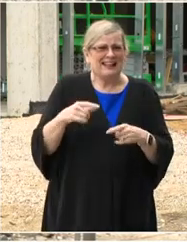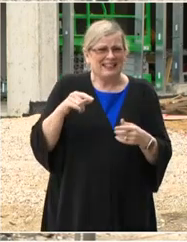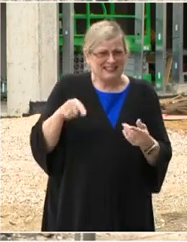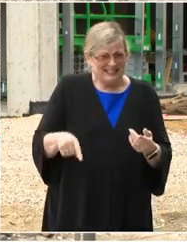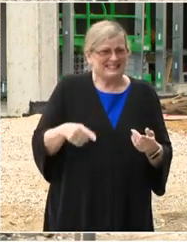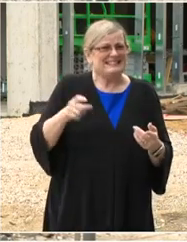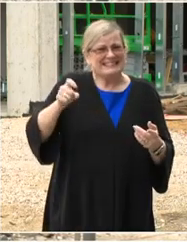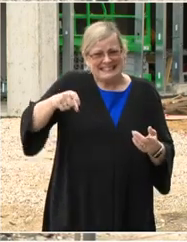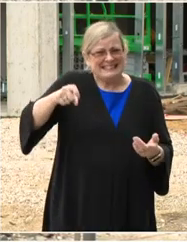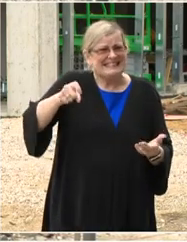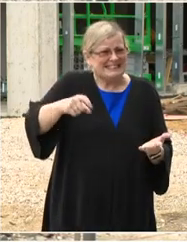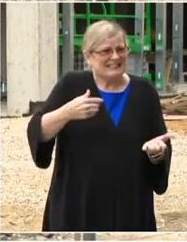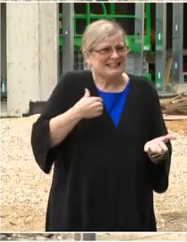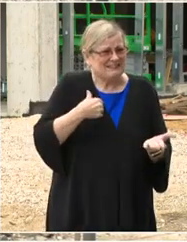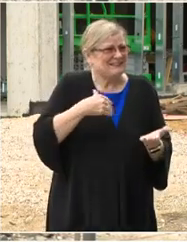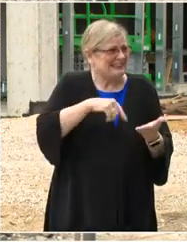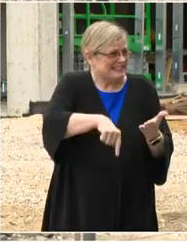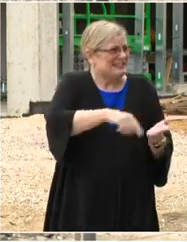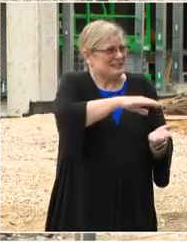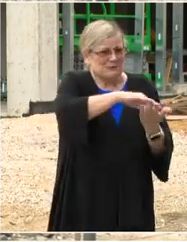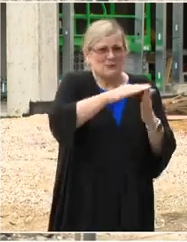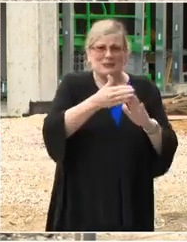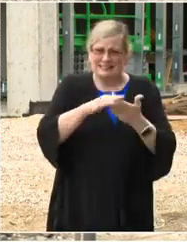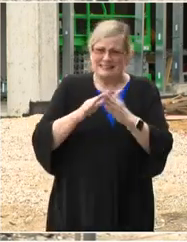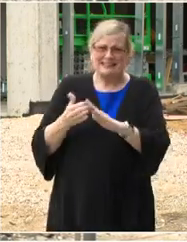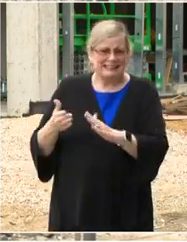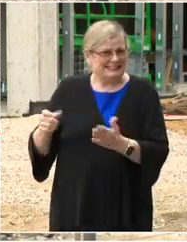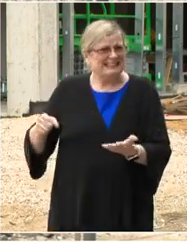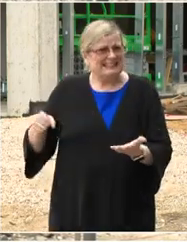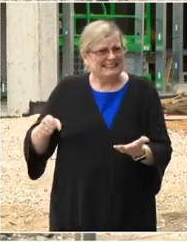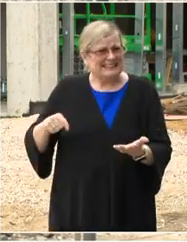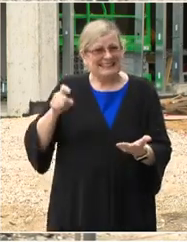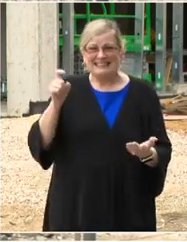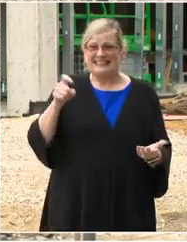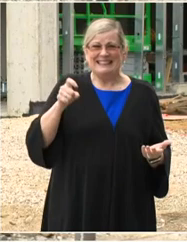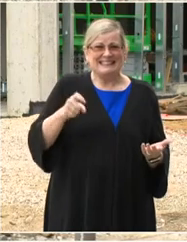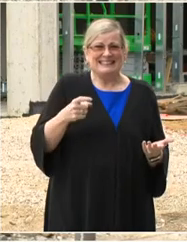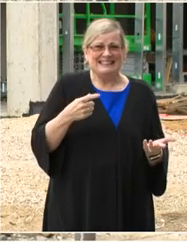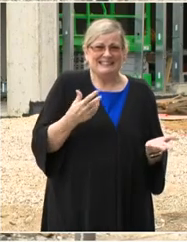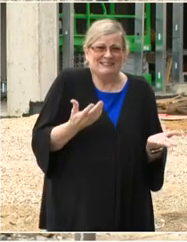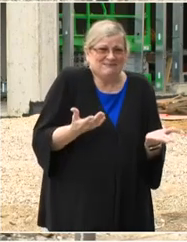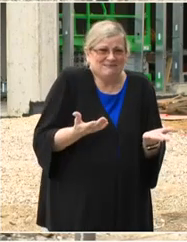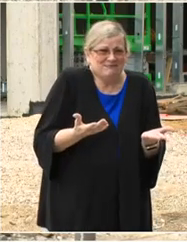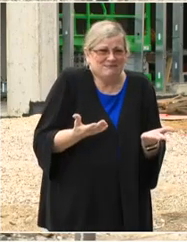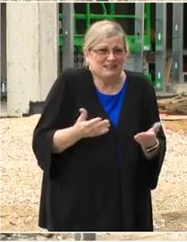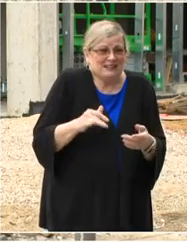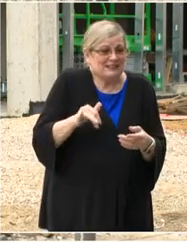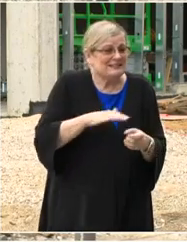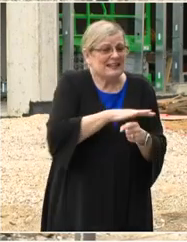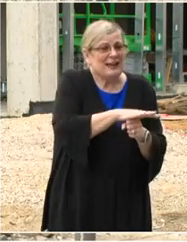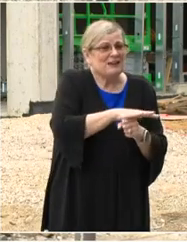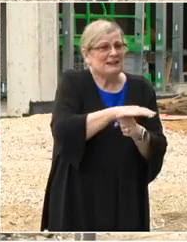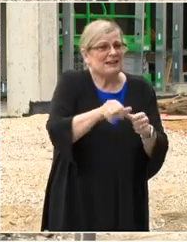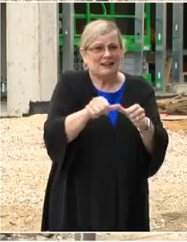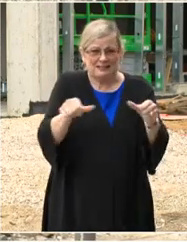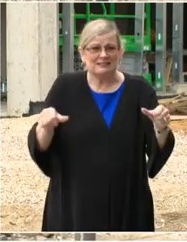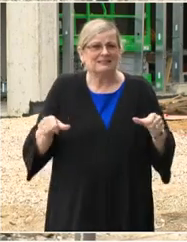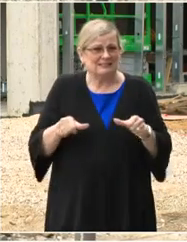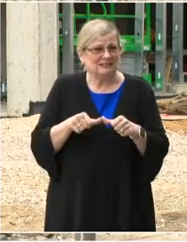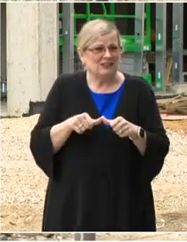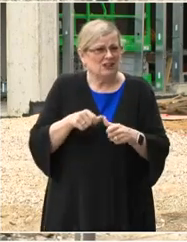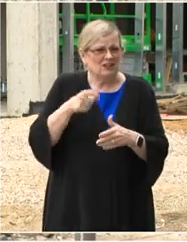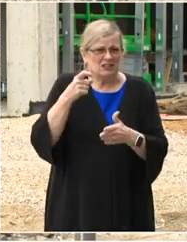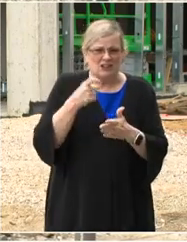We are in a bubble, urban area where the cost of